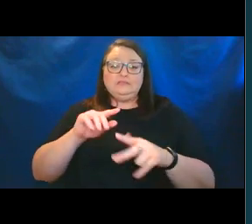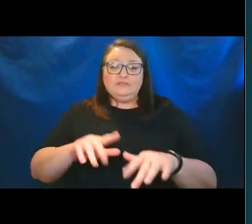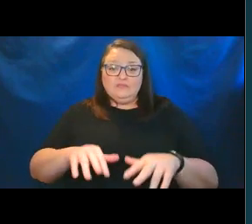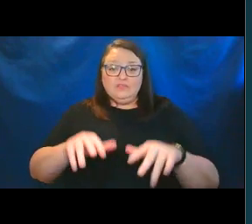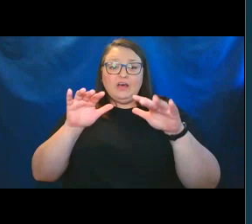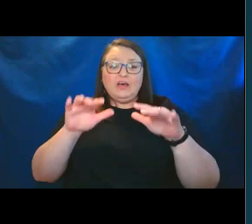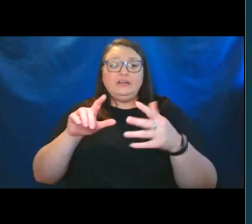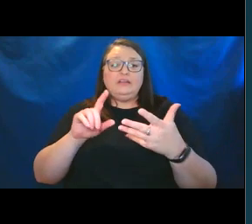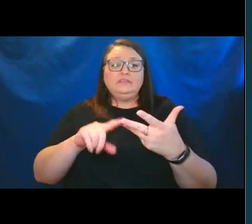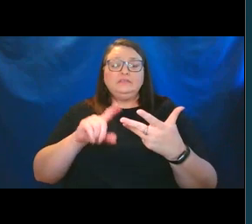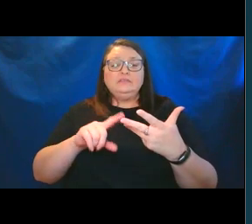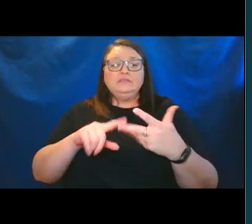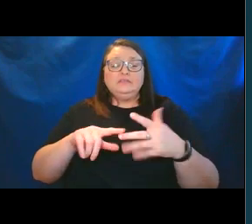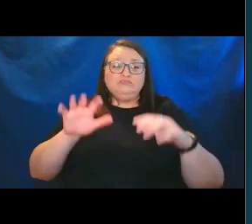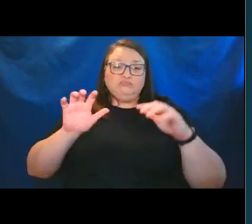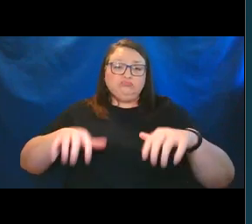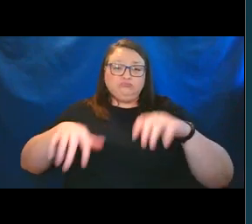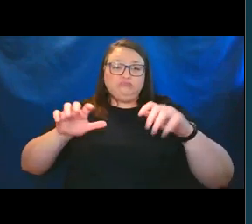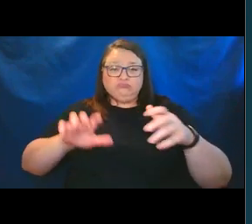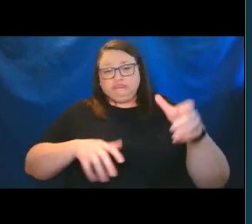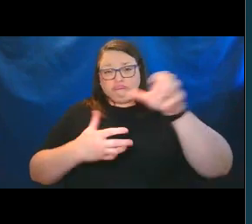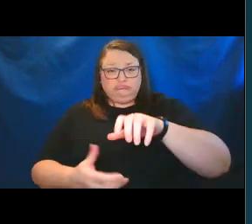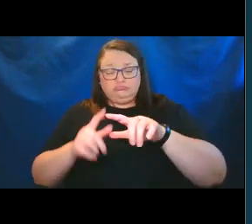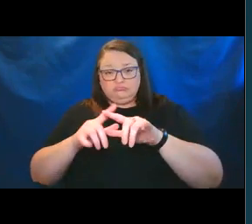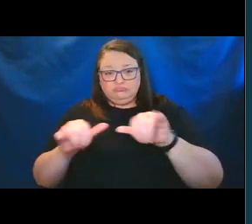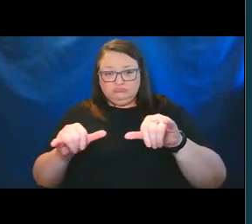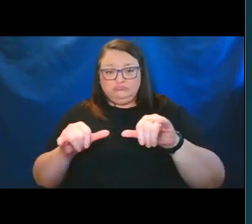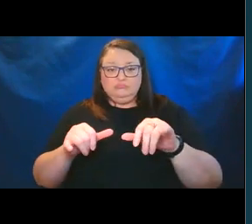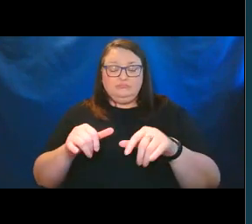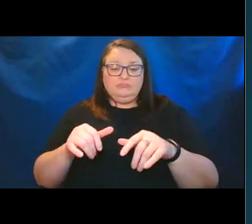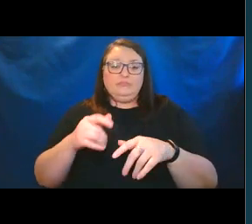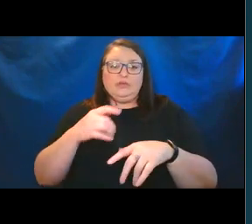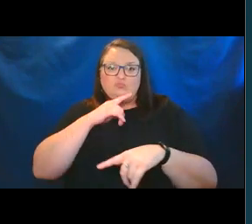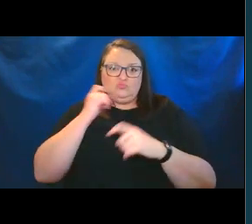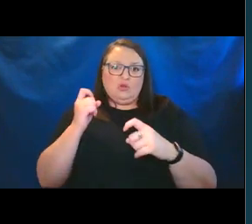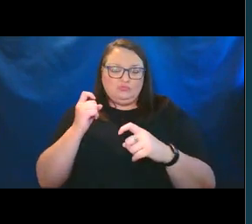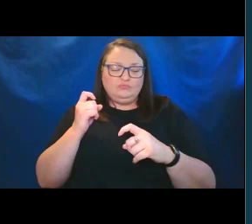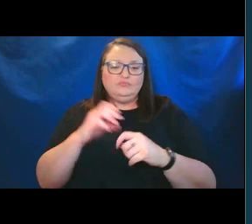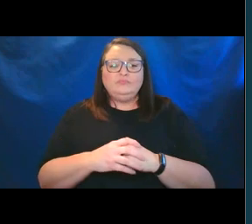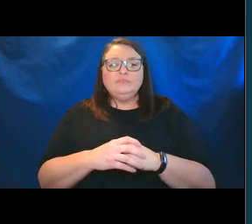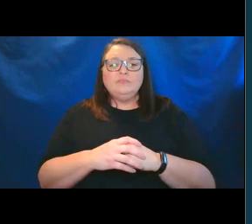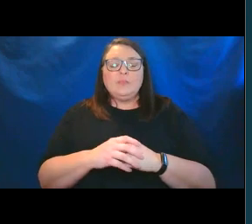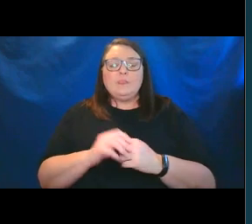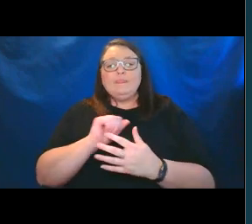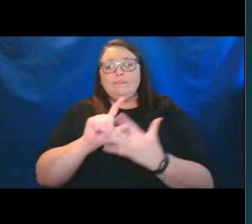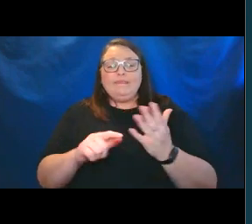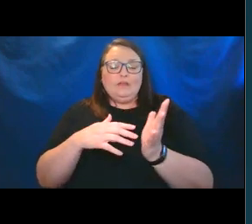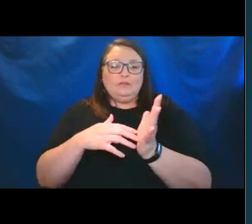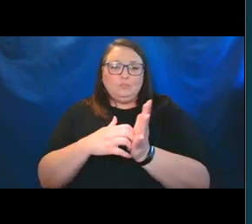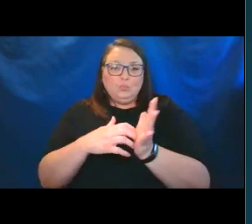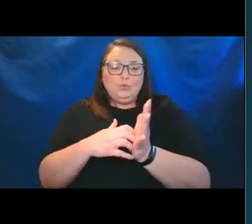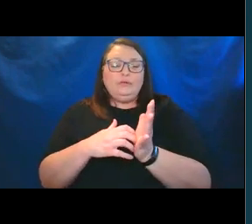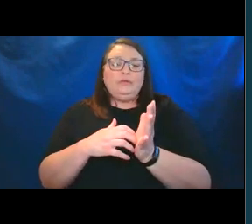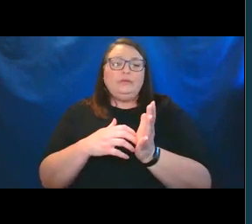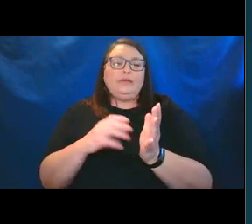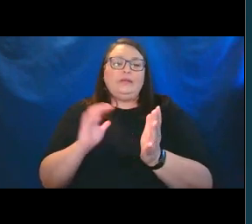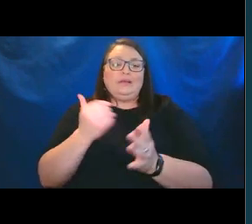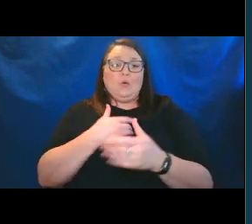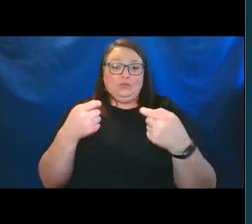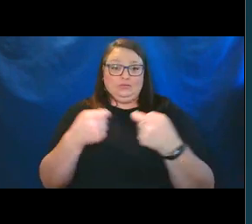and drought. And so all of these things together, we identified that they threaten the stability of our electrical grid And then